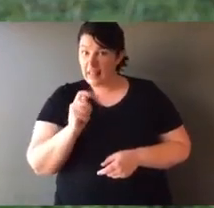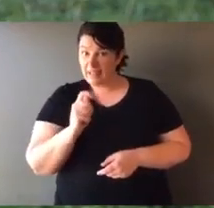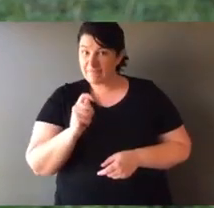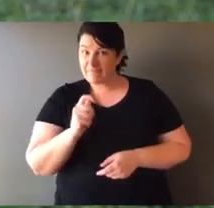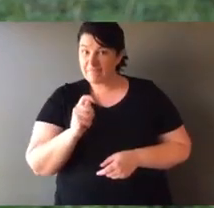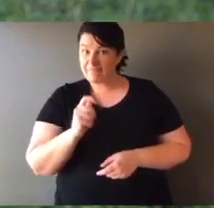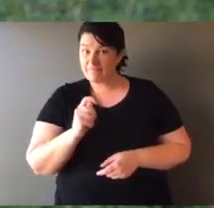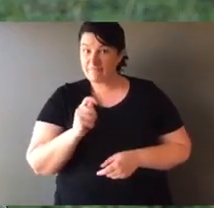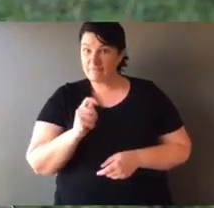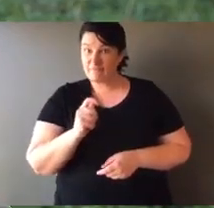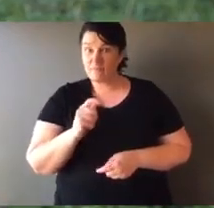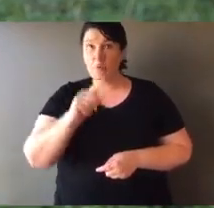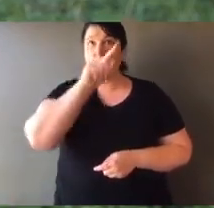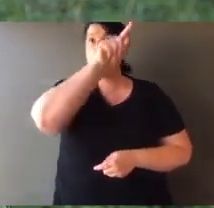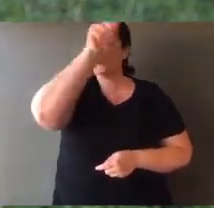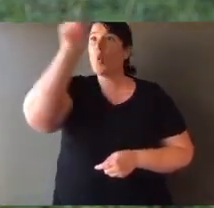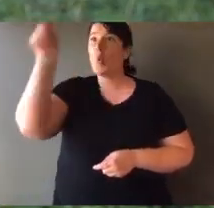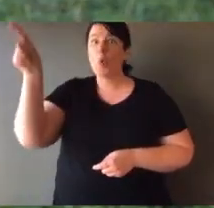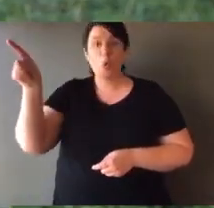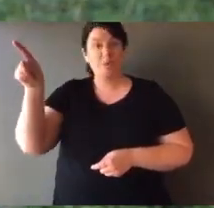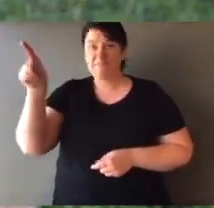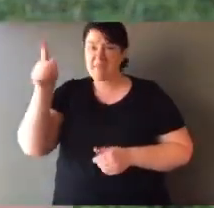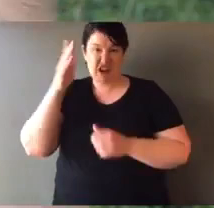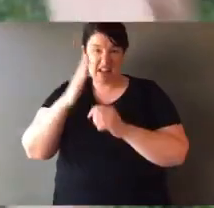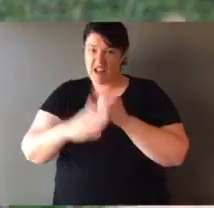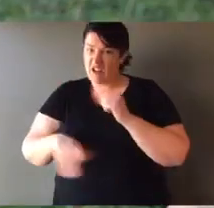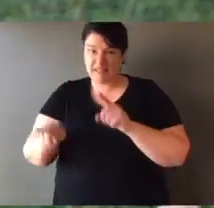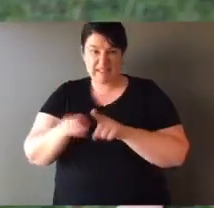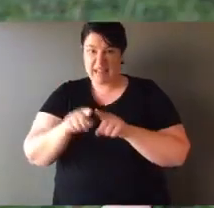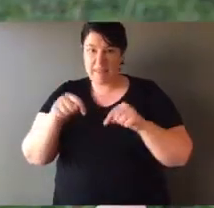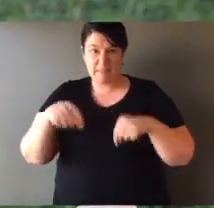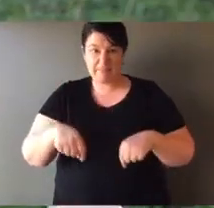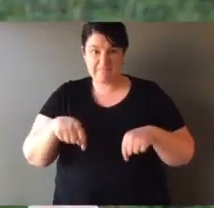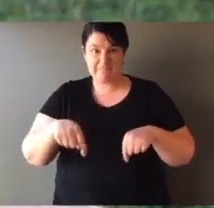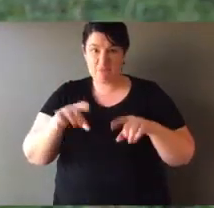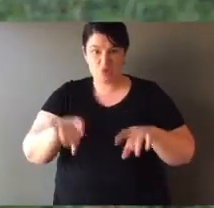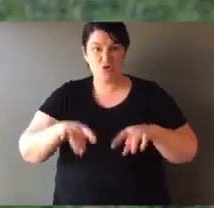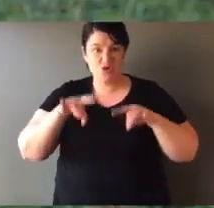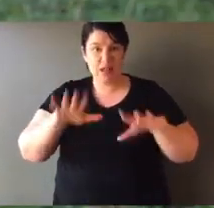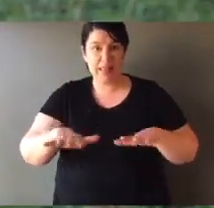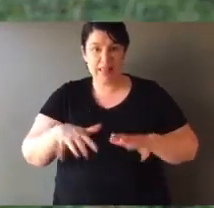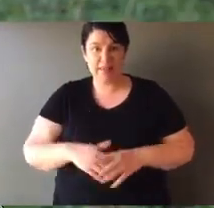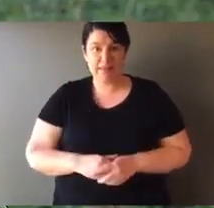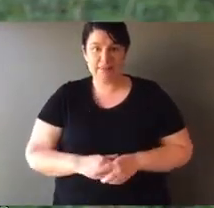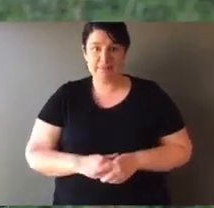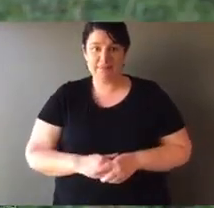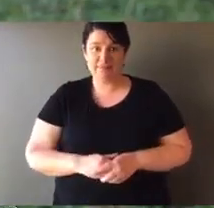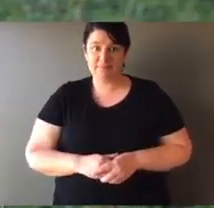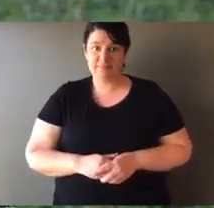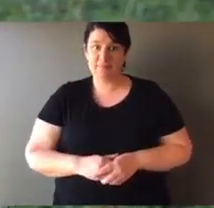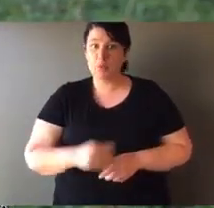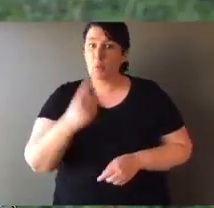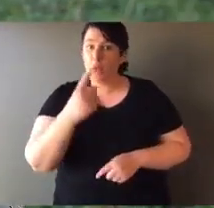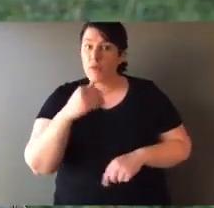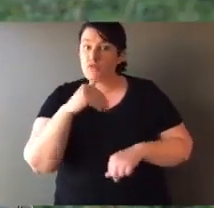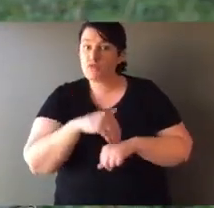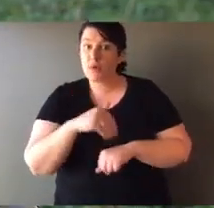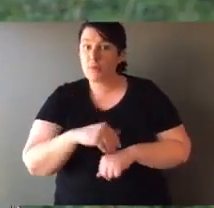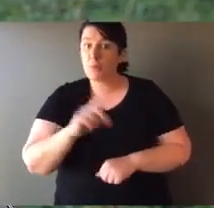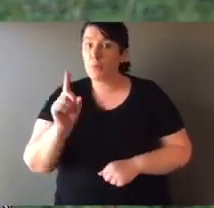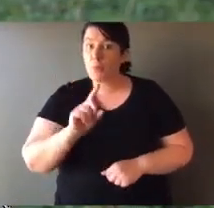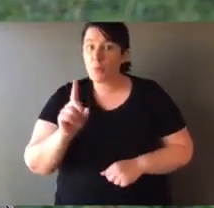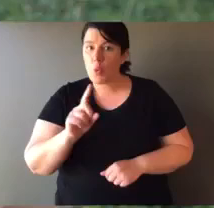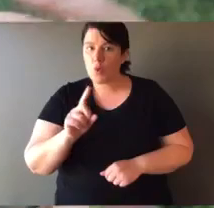nearly 40. And that's as many as the rest of the world put together. And why is that happening? Now, one problem that I